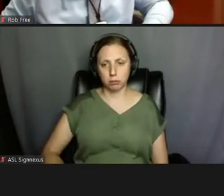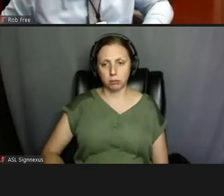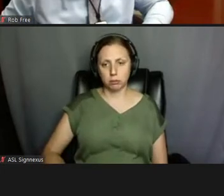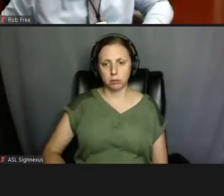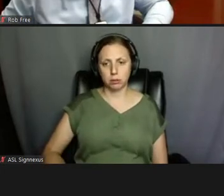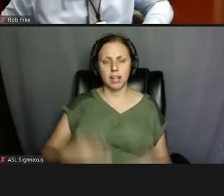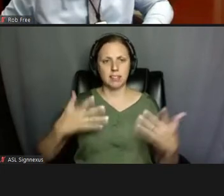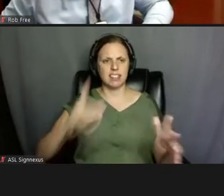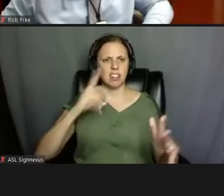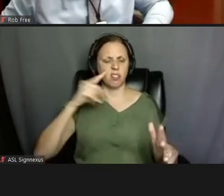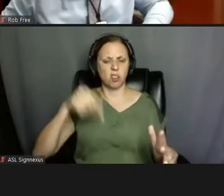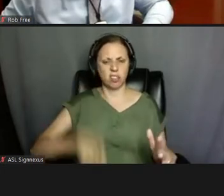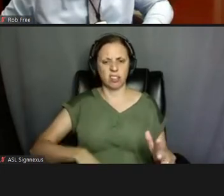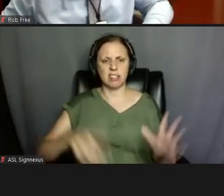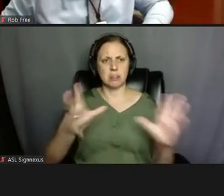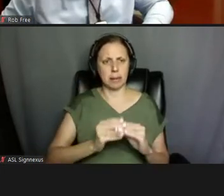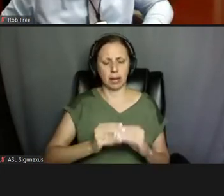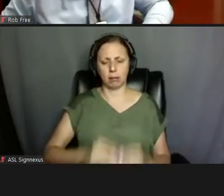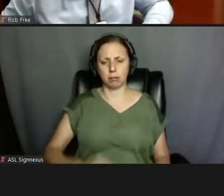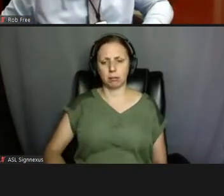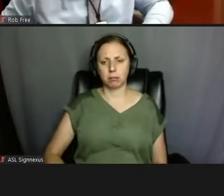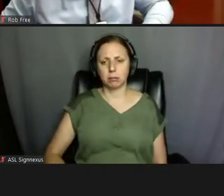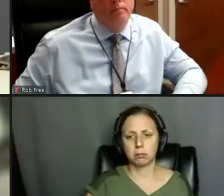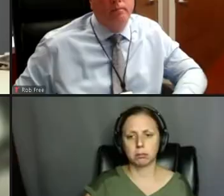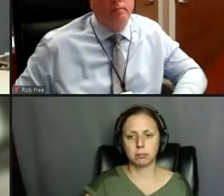That's all for this meeting.